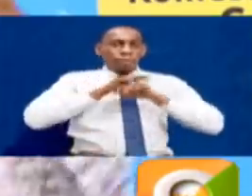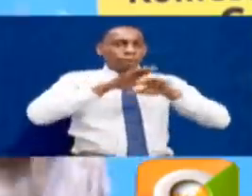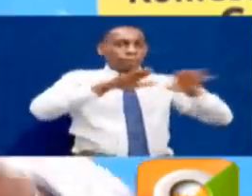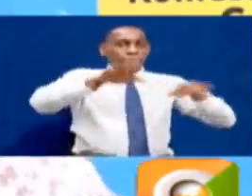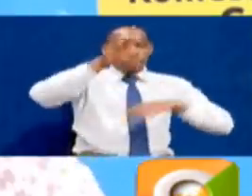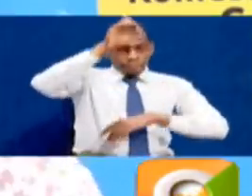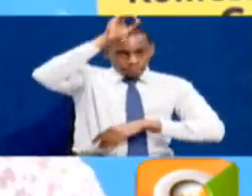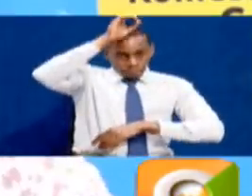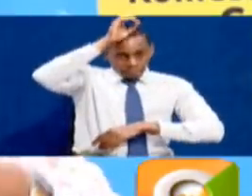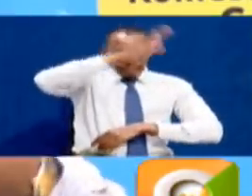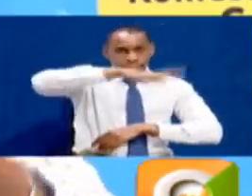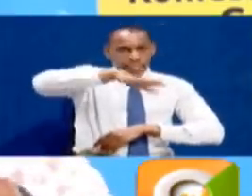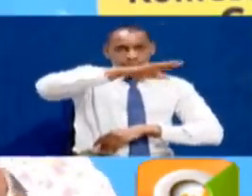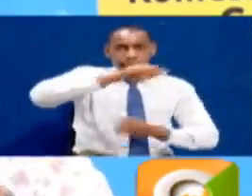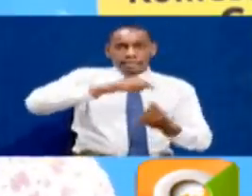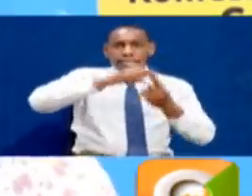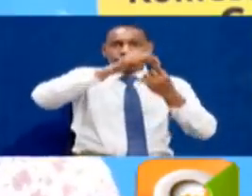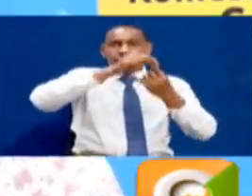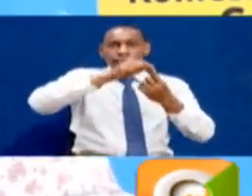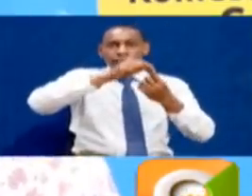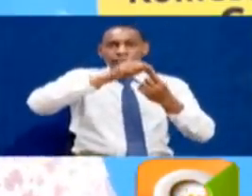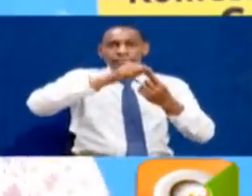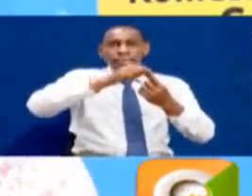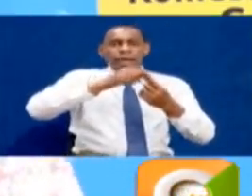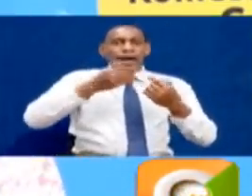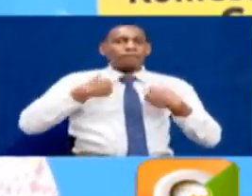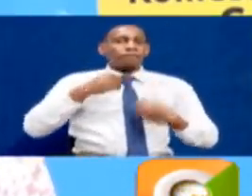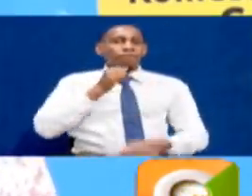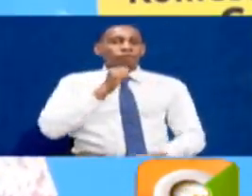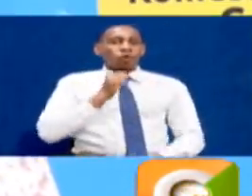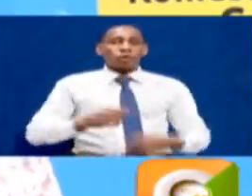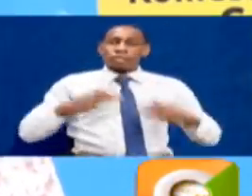country and spreads up country, particularly where there are more elderly